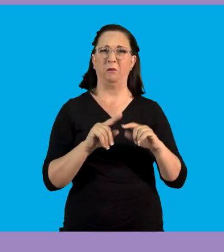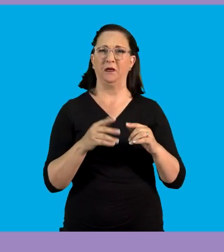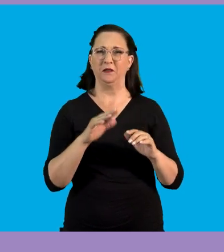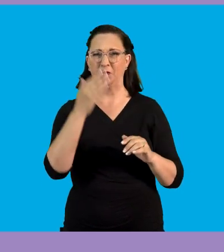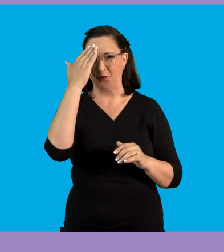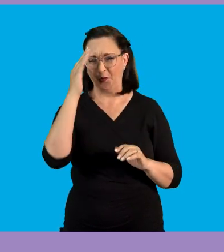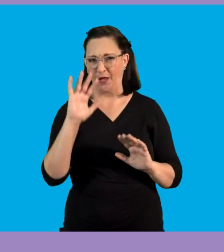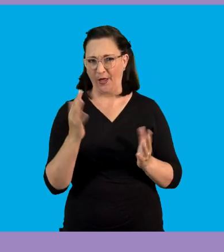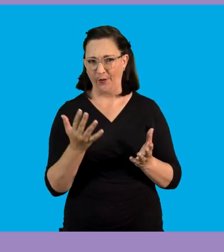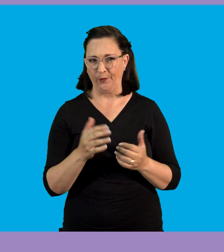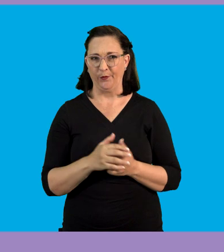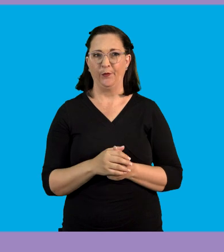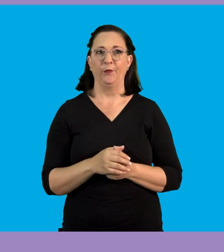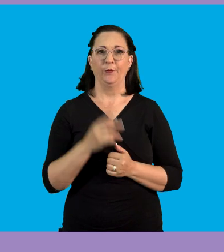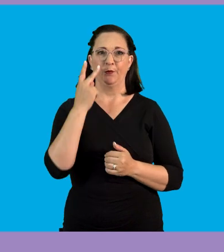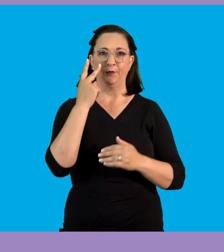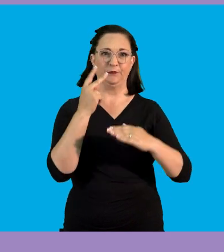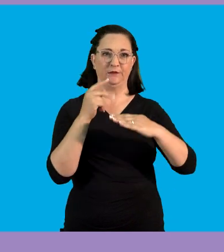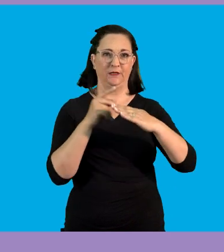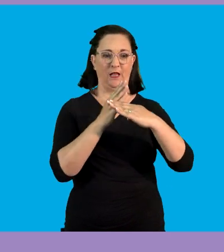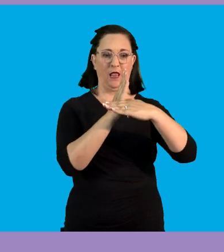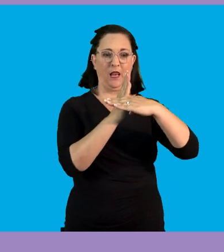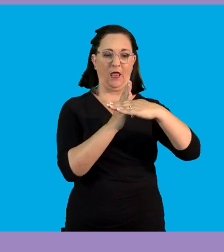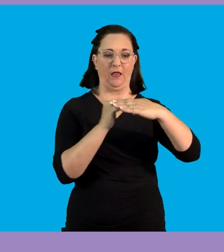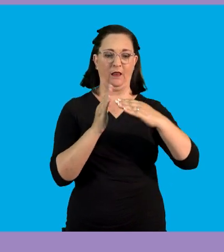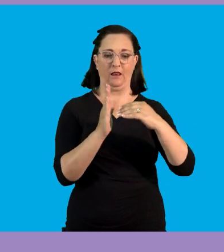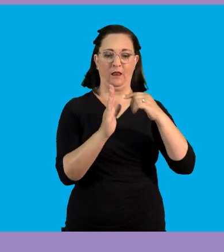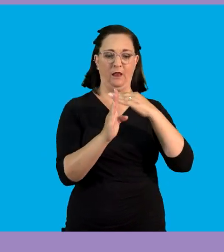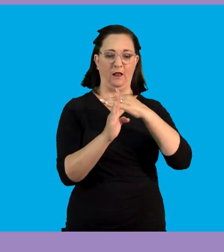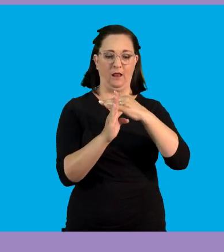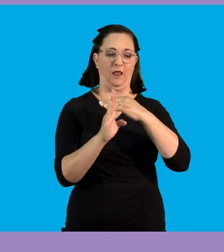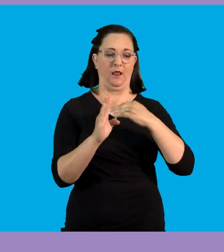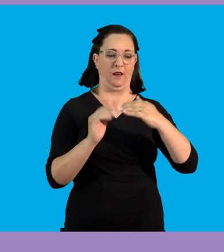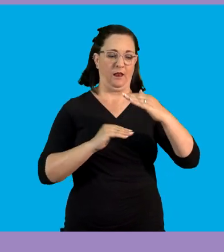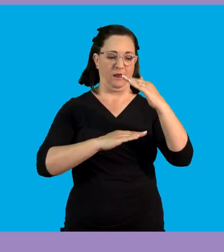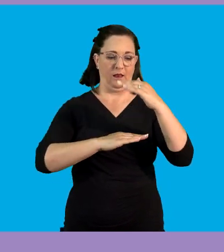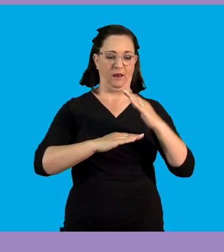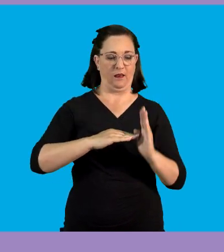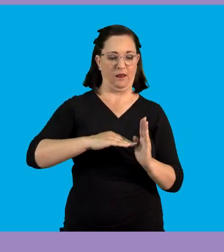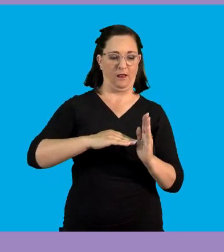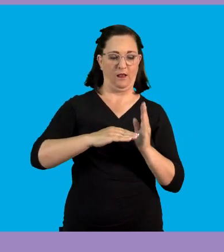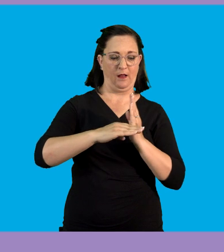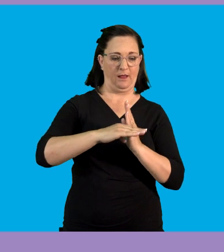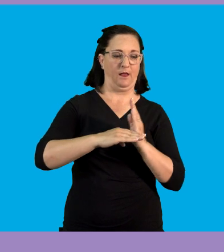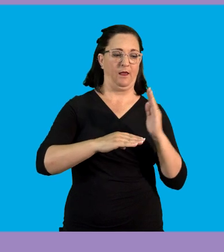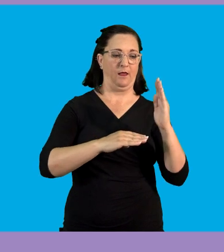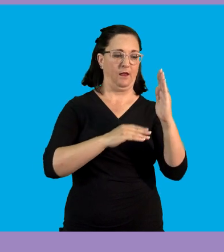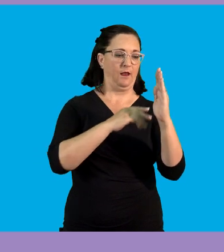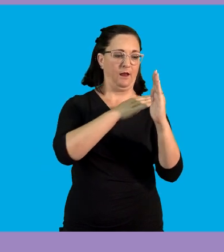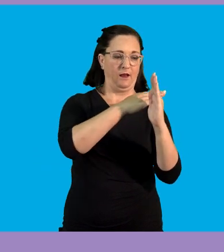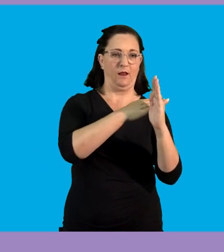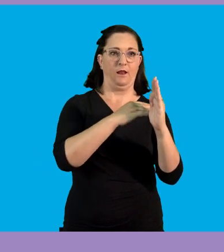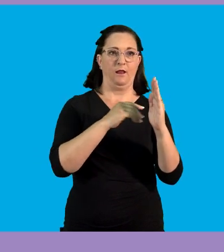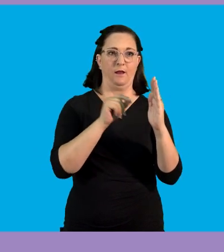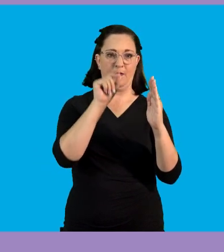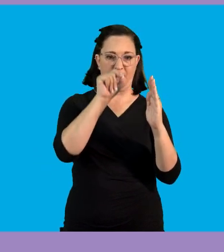How do we know that it's a square? Because the markings on the sides of each side of the square are